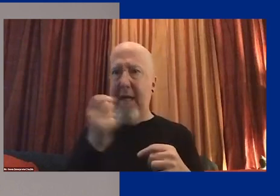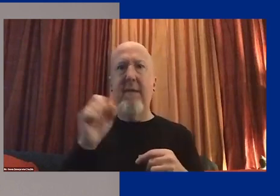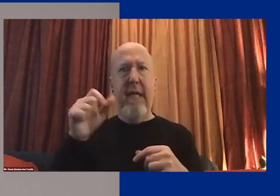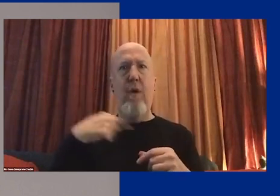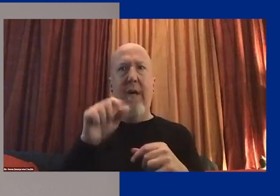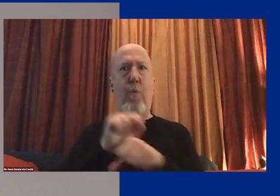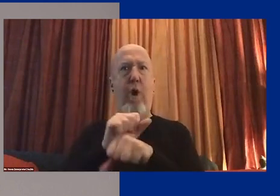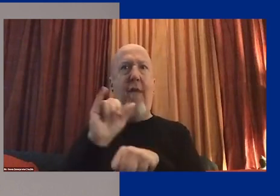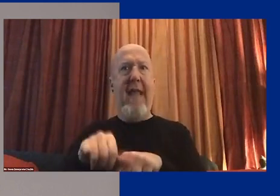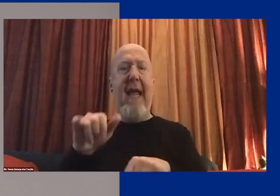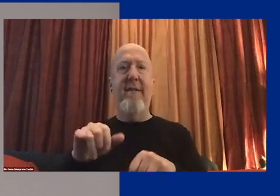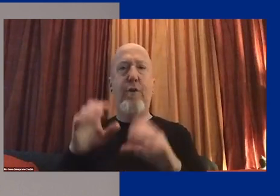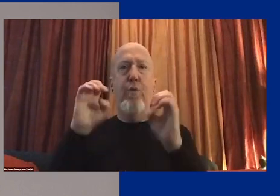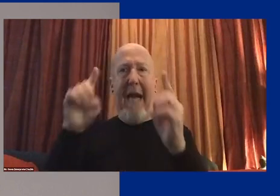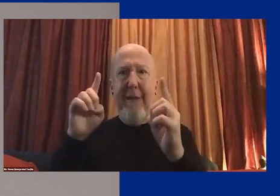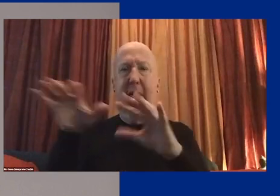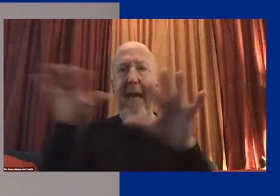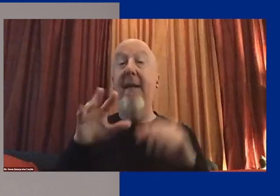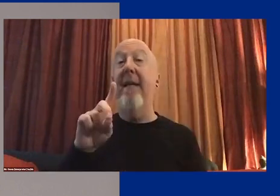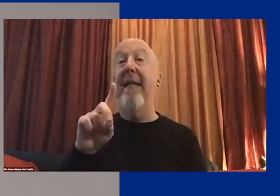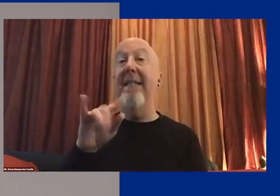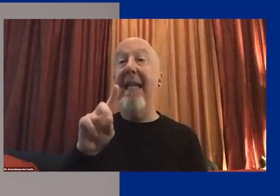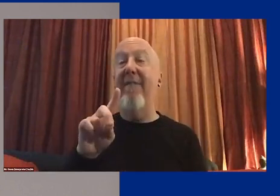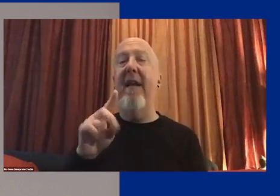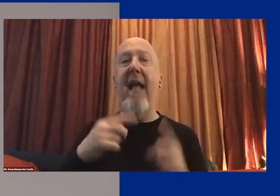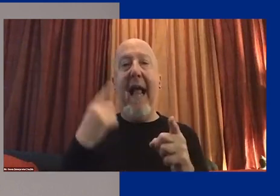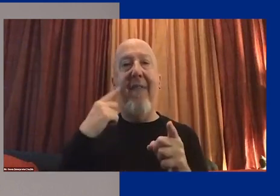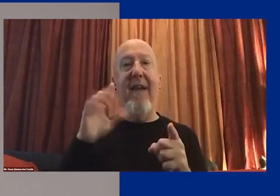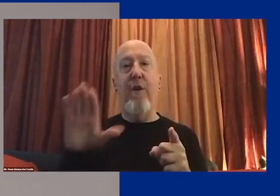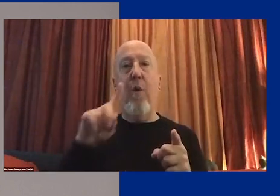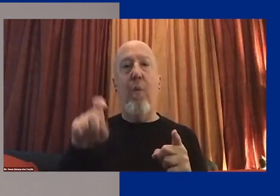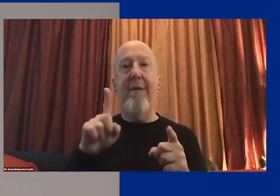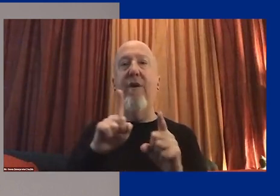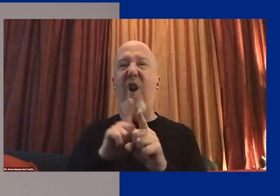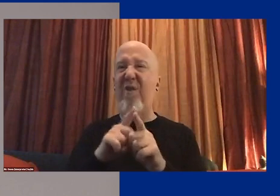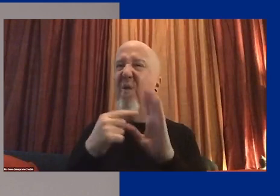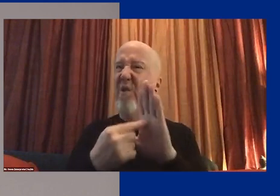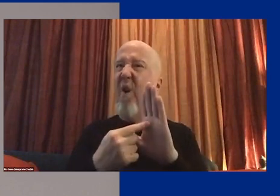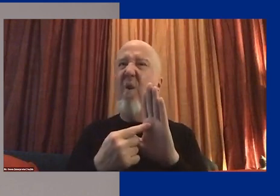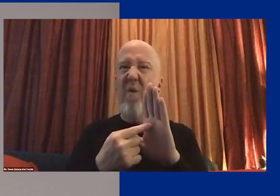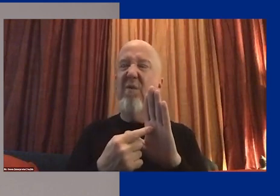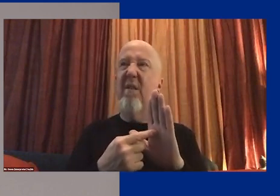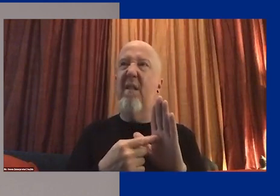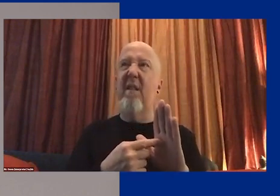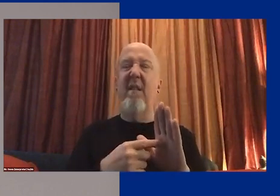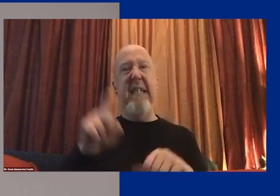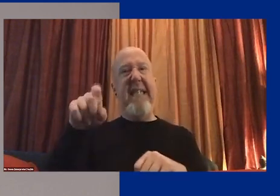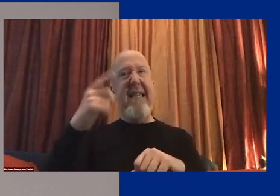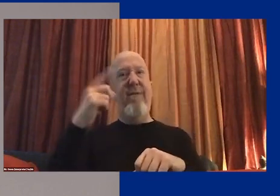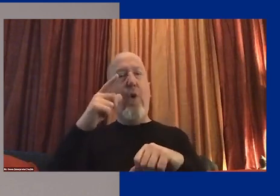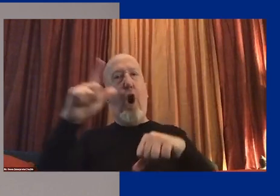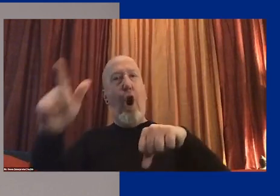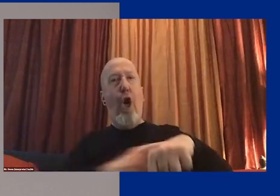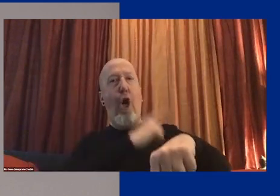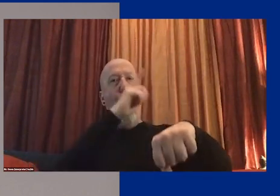And this is David. I just wanted to add that I think your question also highlights the need for a long-term approach, right? That